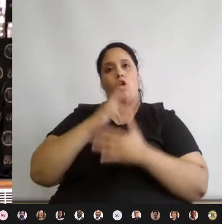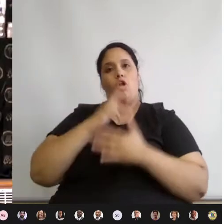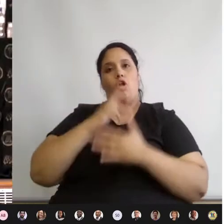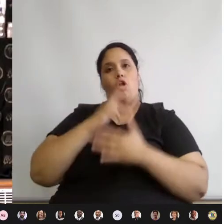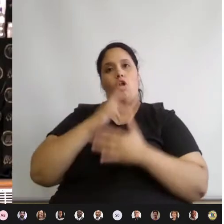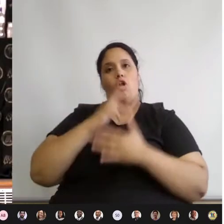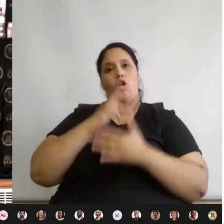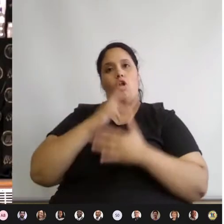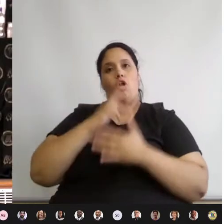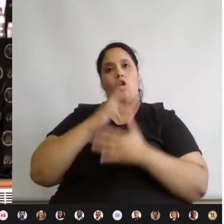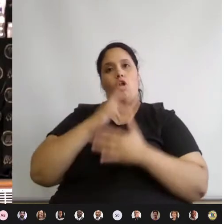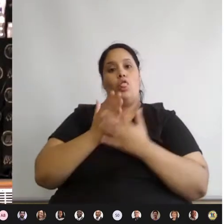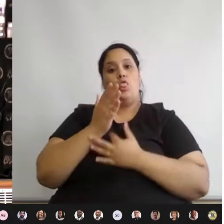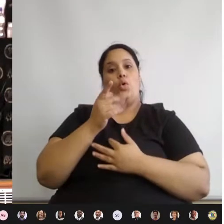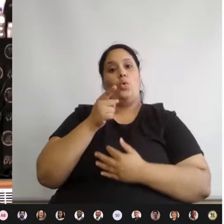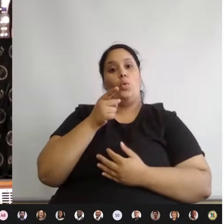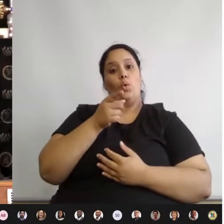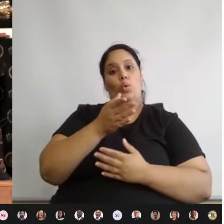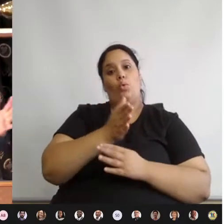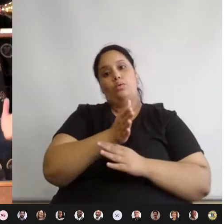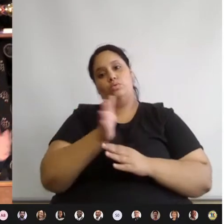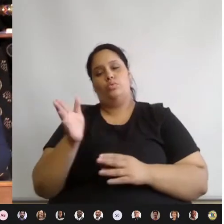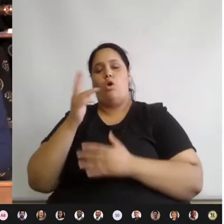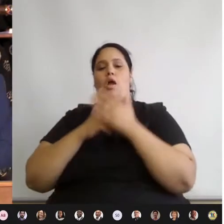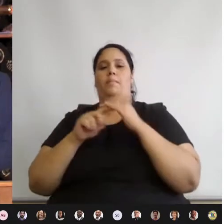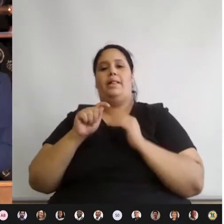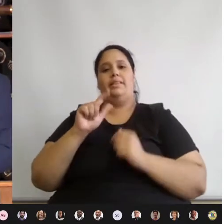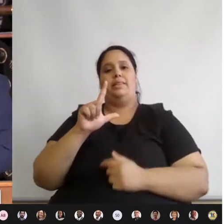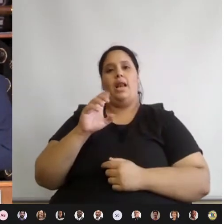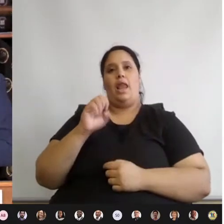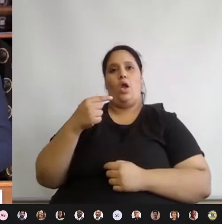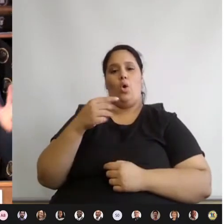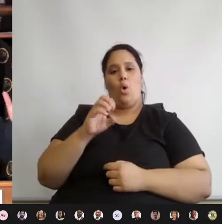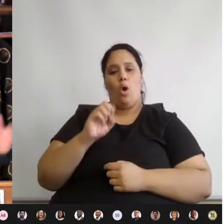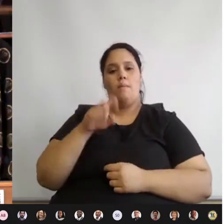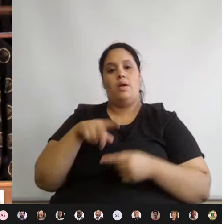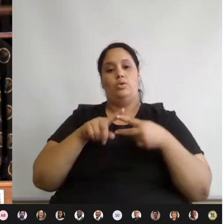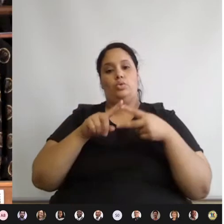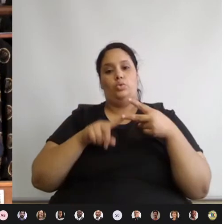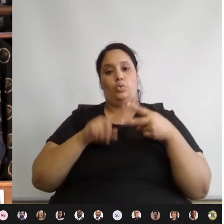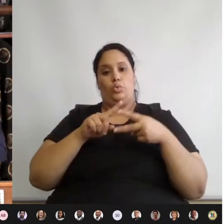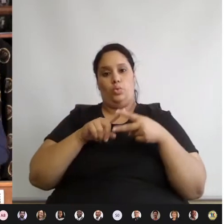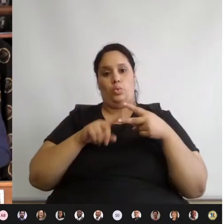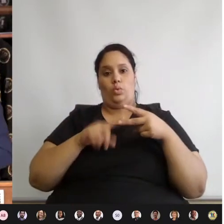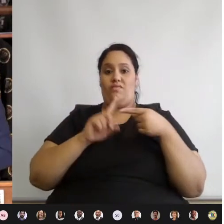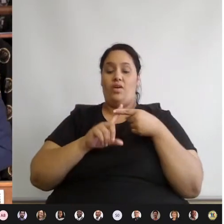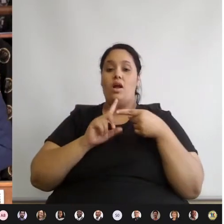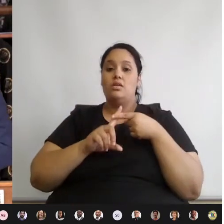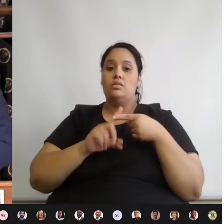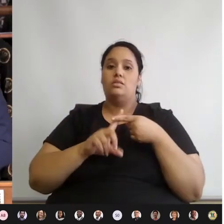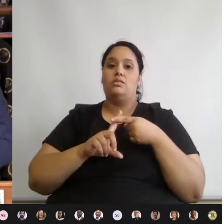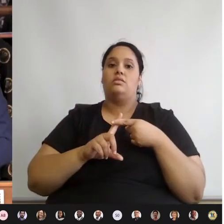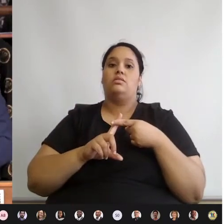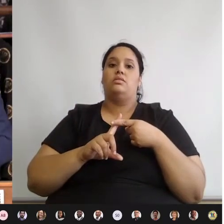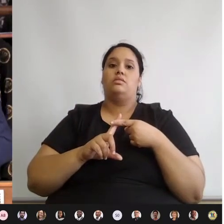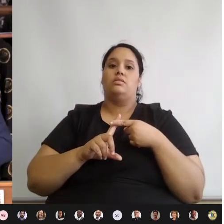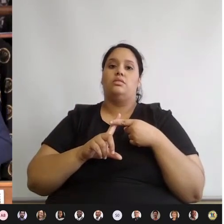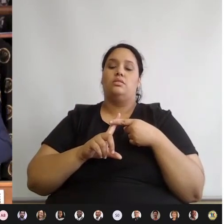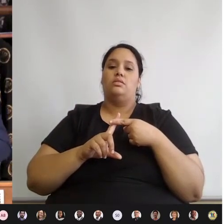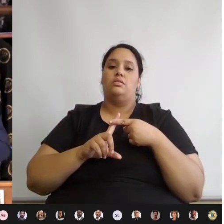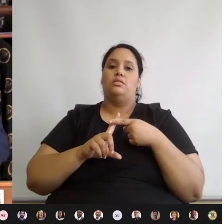you to the Honourable Klejo, I have to just say two things. The first thing I need to talk about is